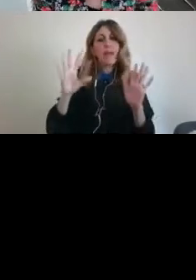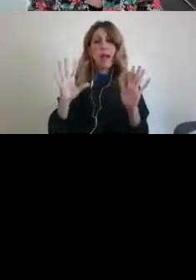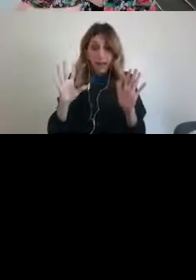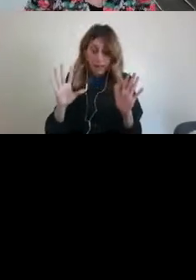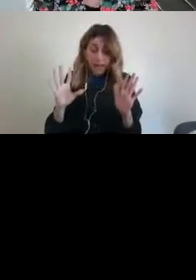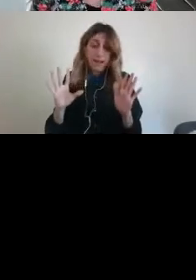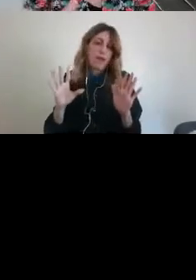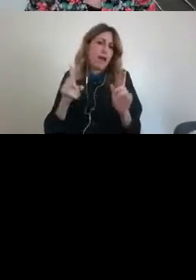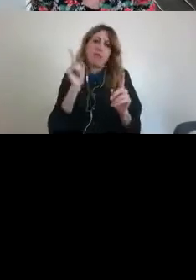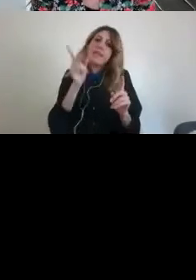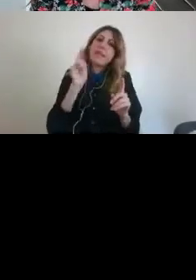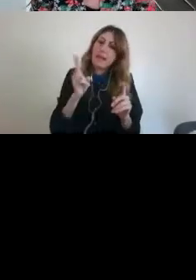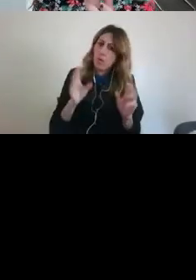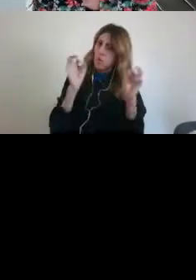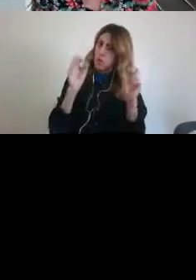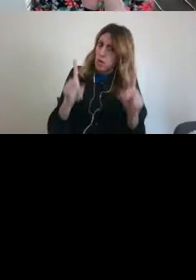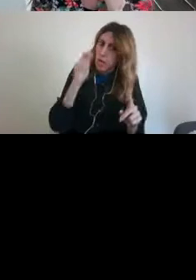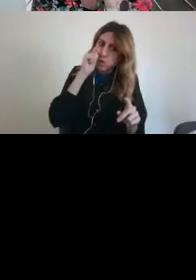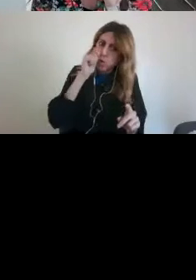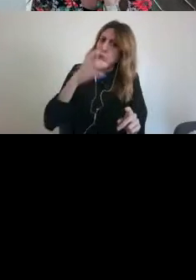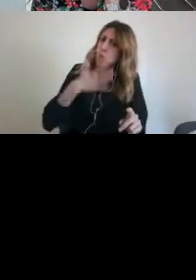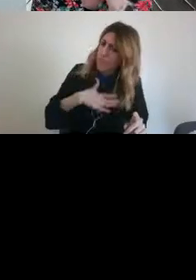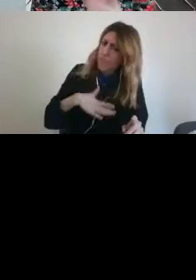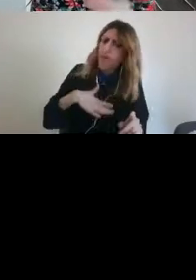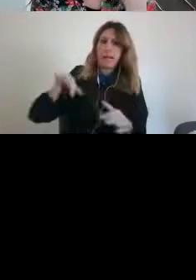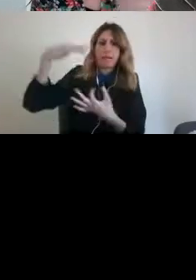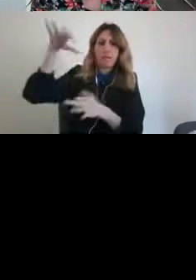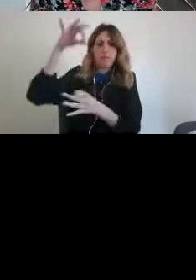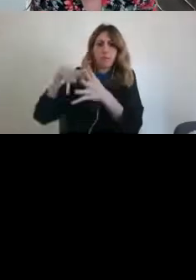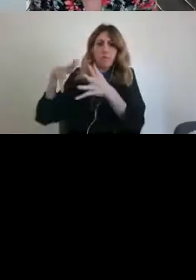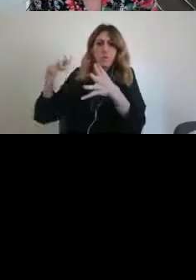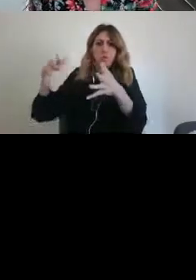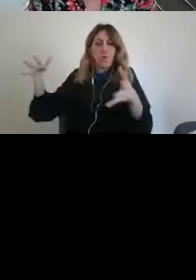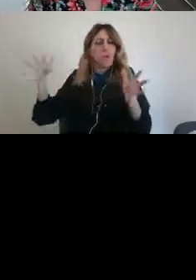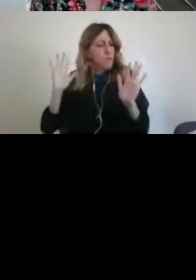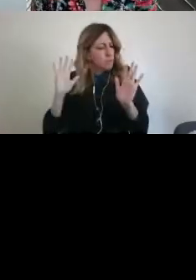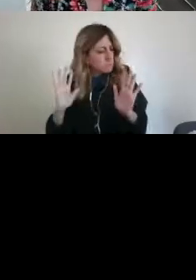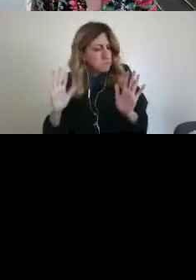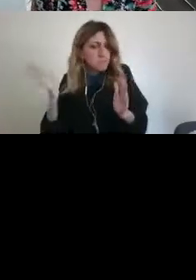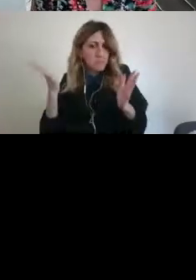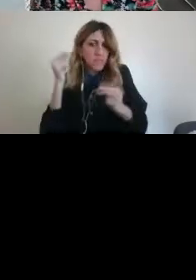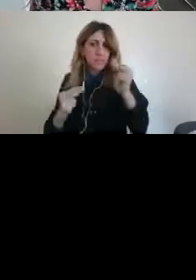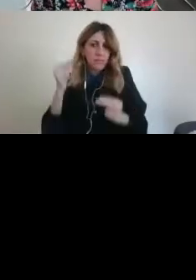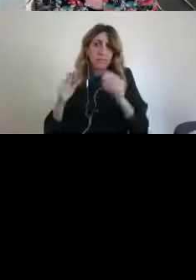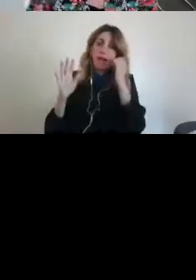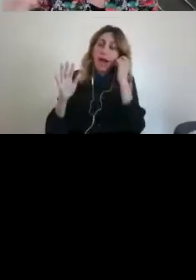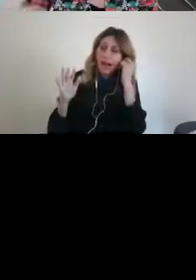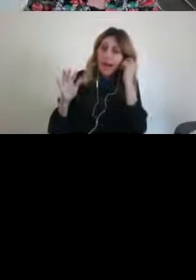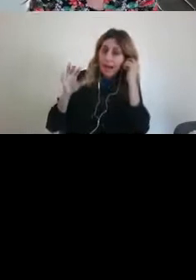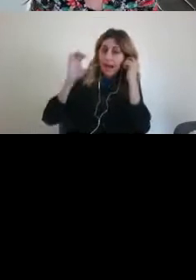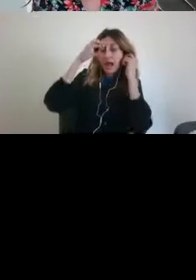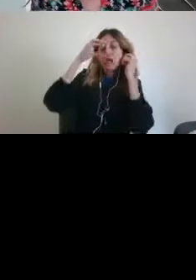its way around your site. And that's what SEO fitness is all about. Making sure that search engines like Google can